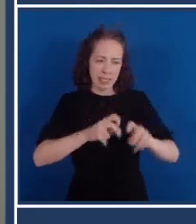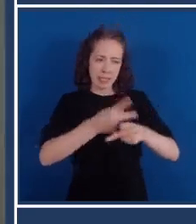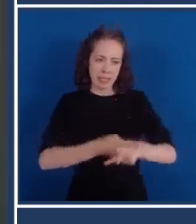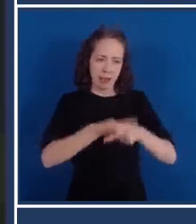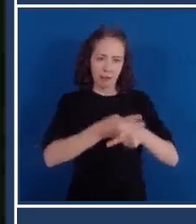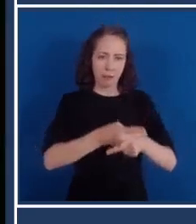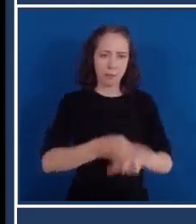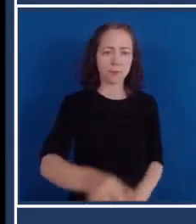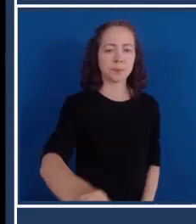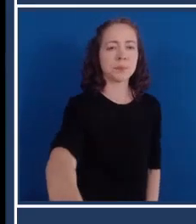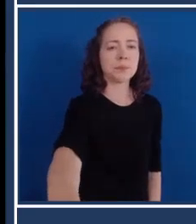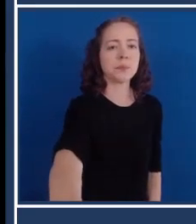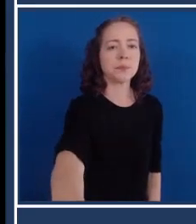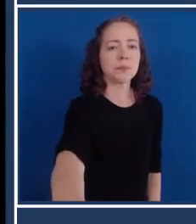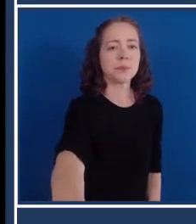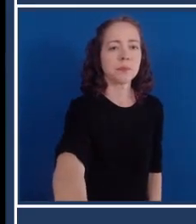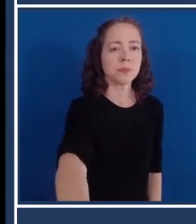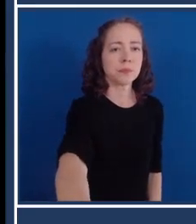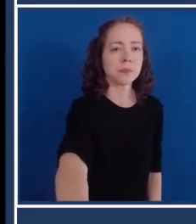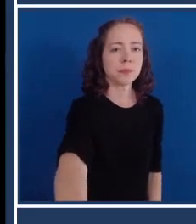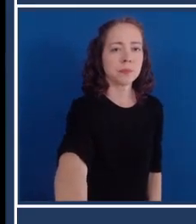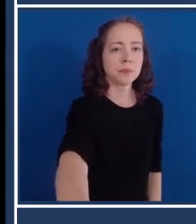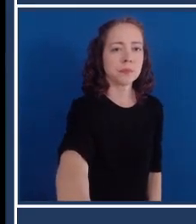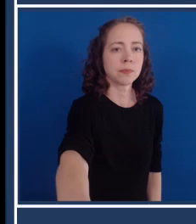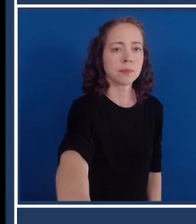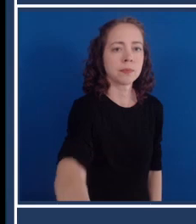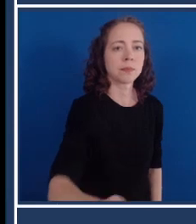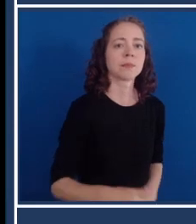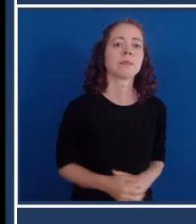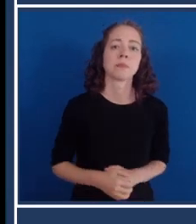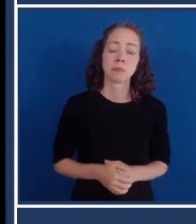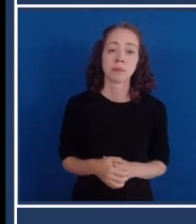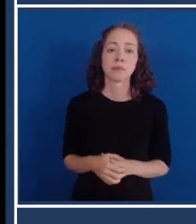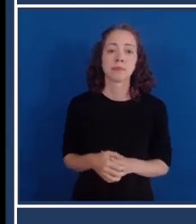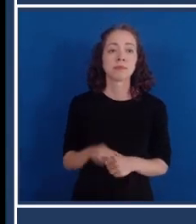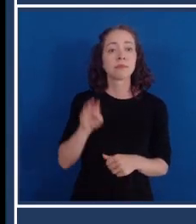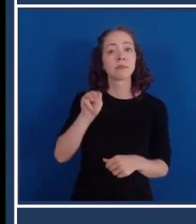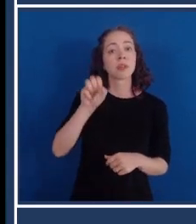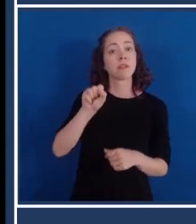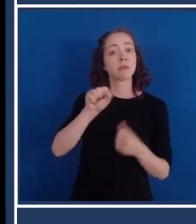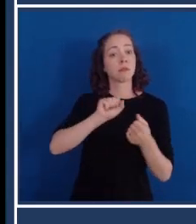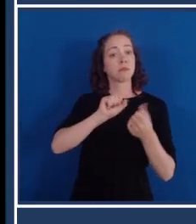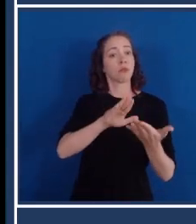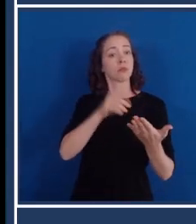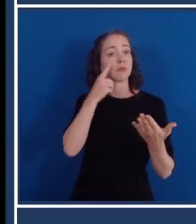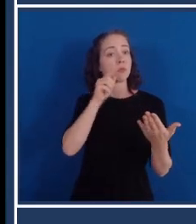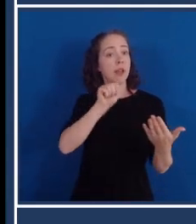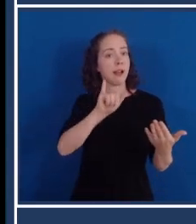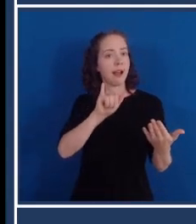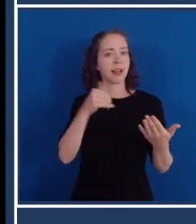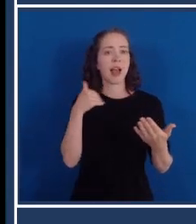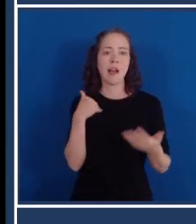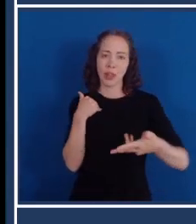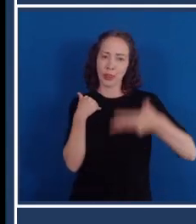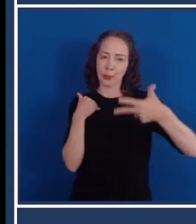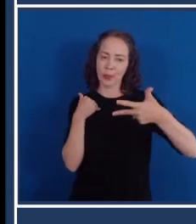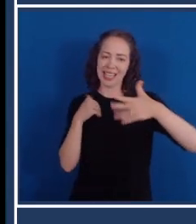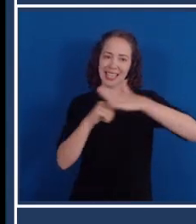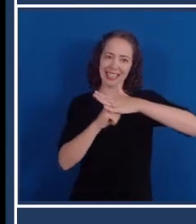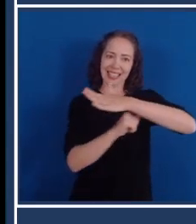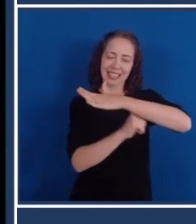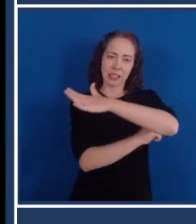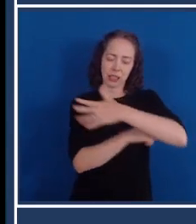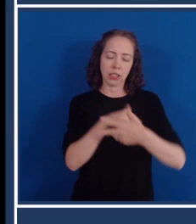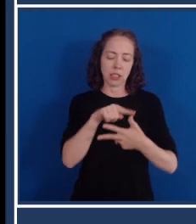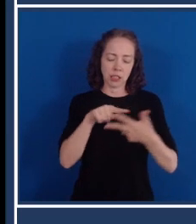So Microsoft's approach to AI is really centered on three key tenets. The first tenet